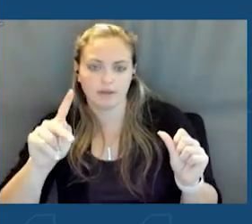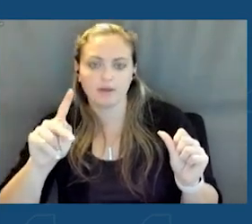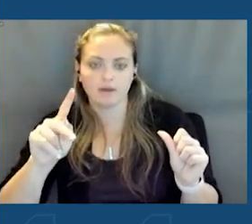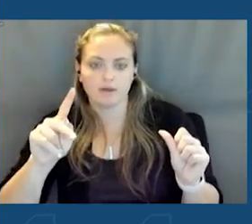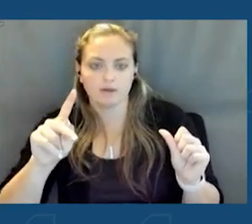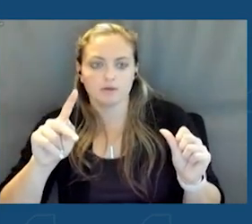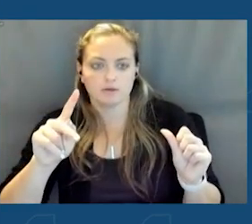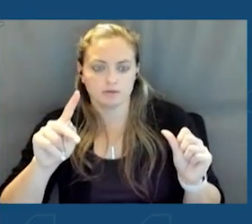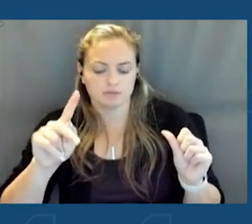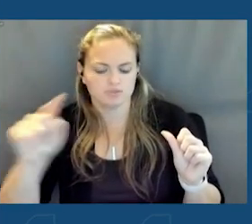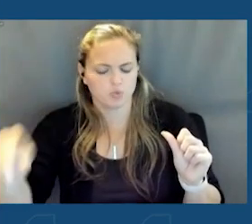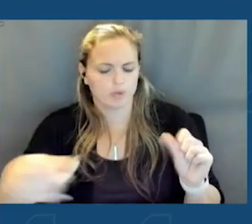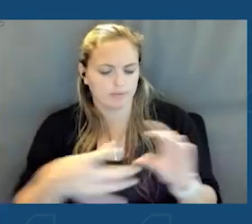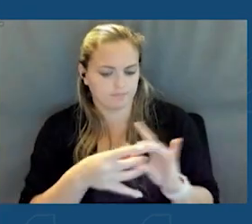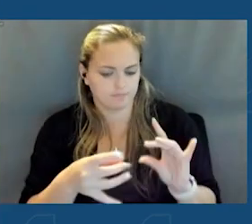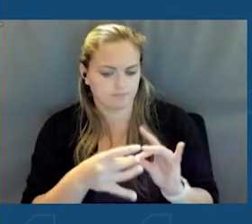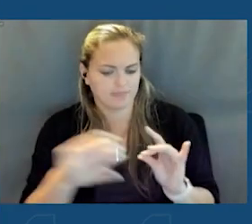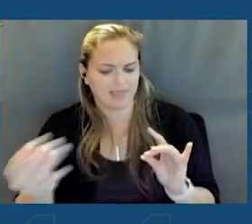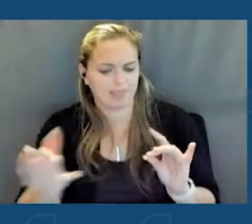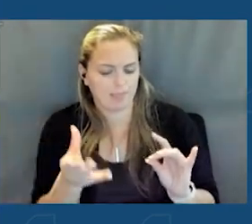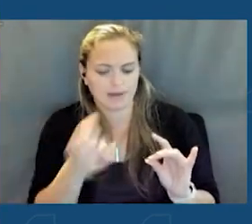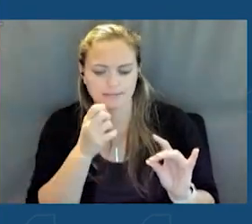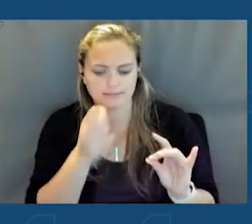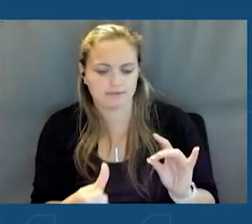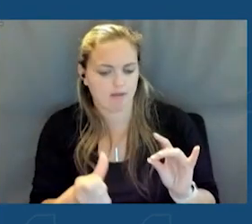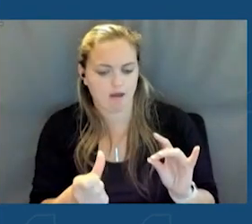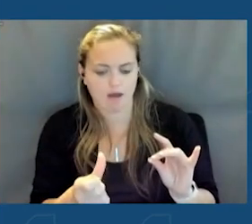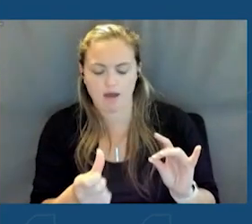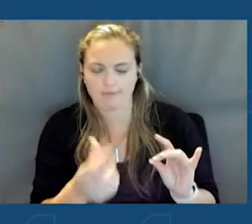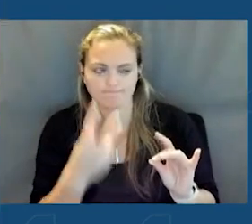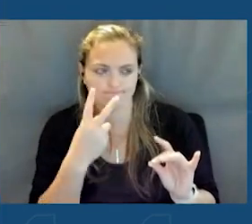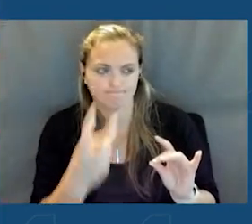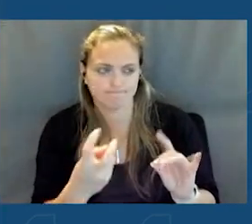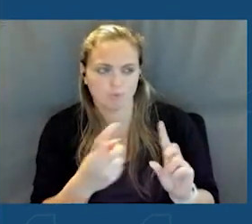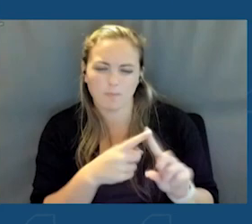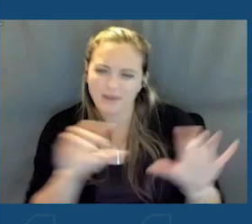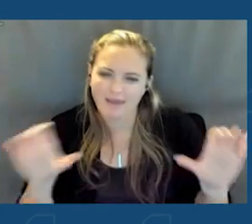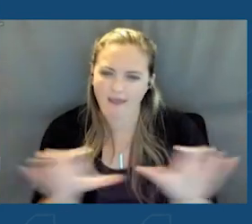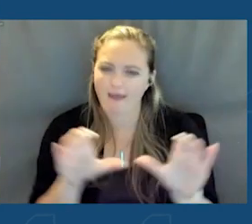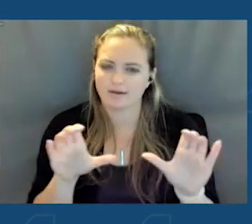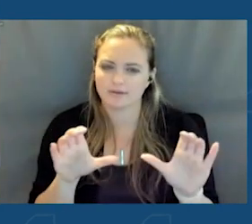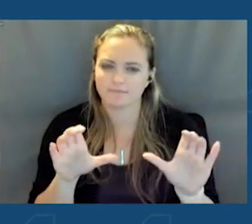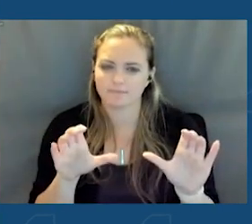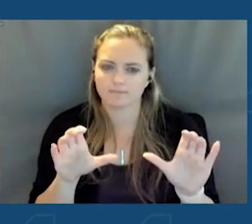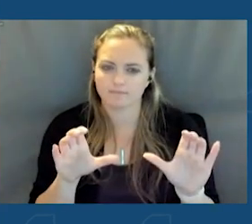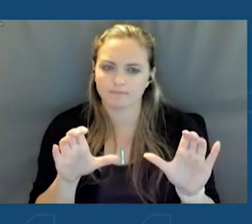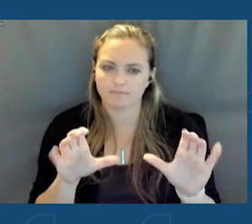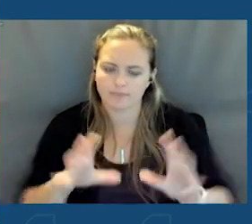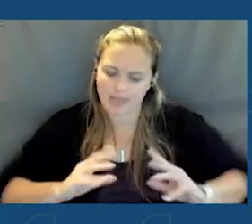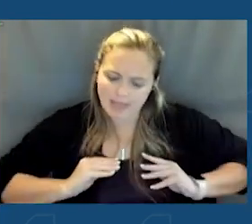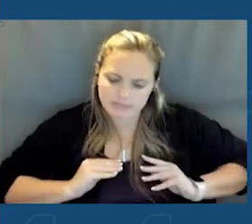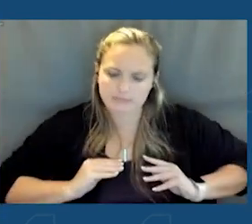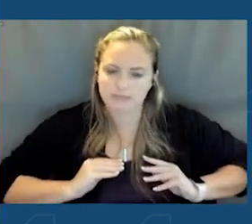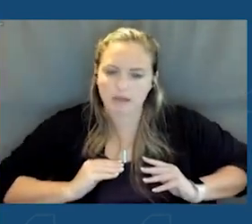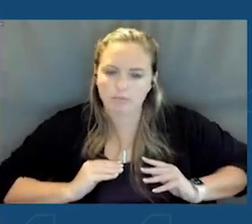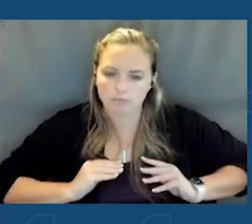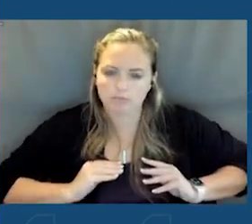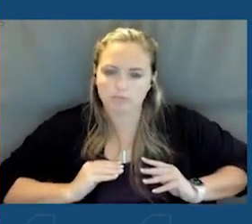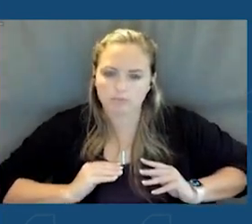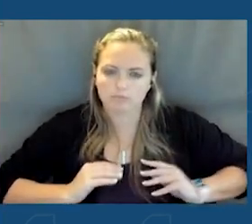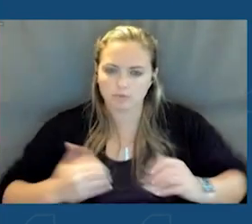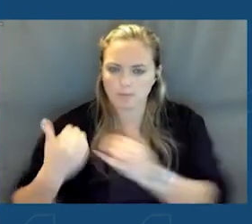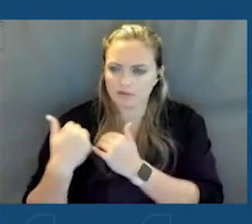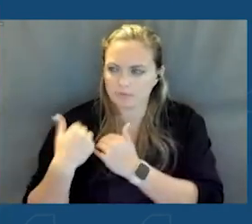said, "Let us not despair, but act. Let us accept our responsibility for the